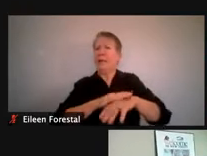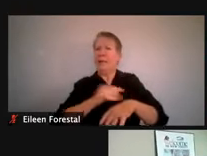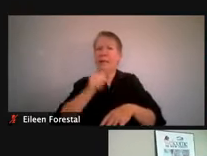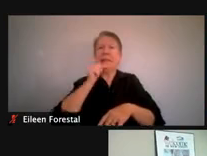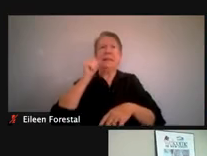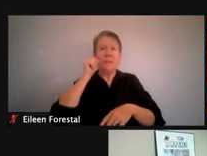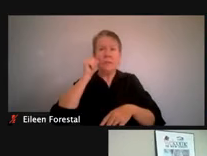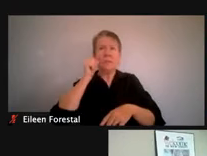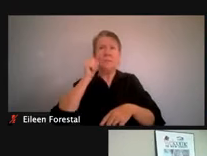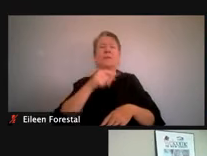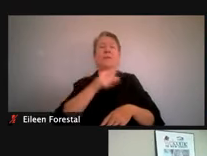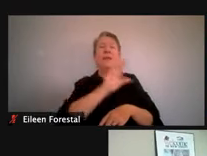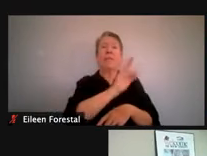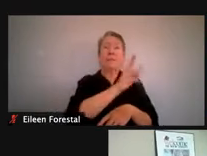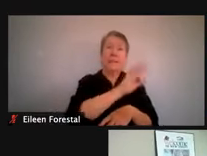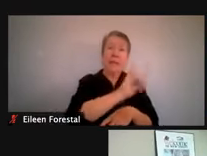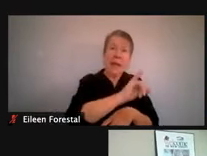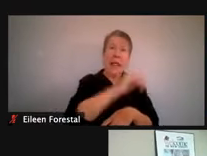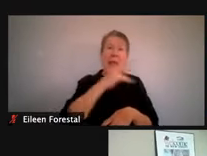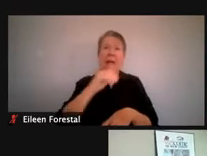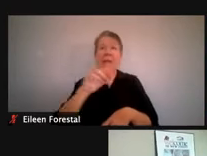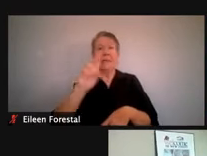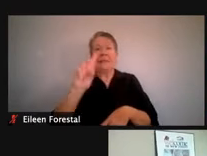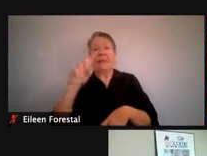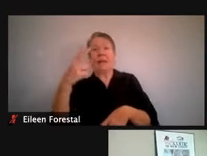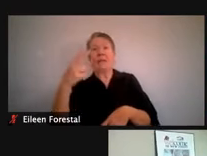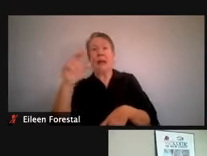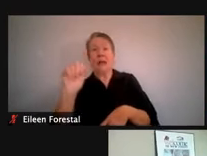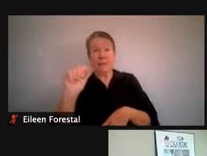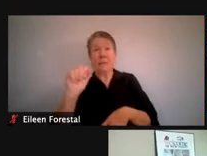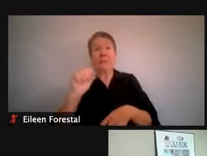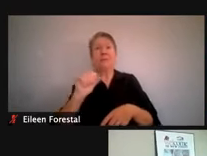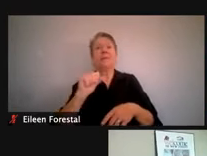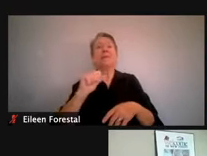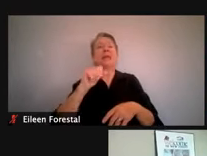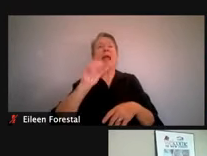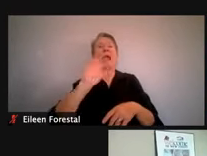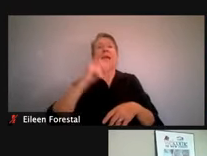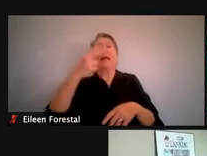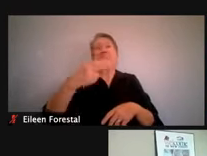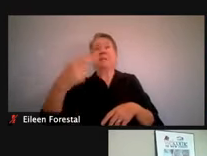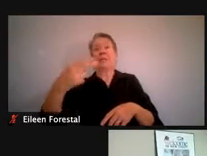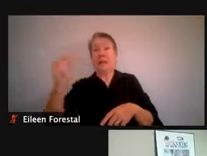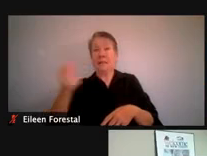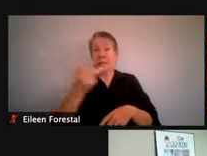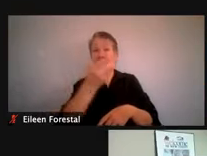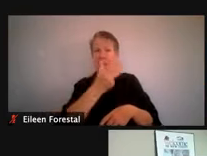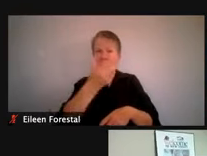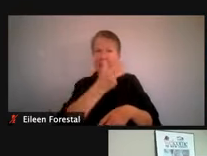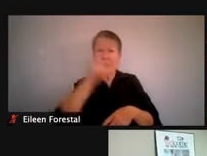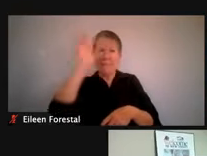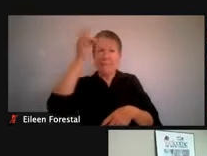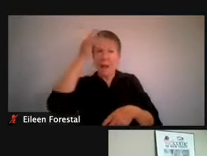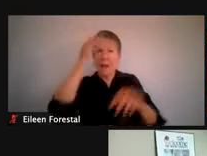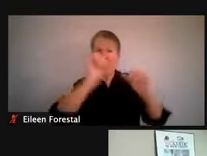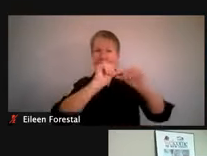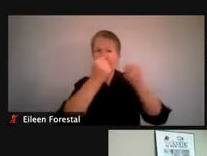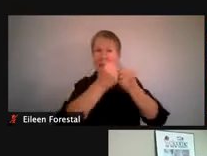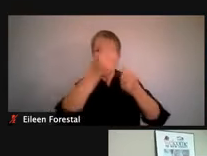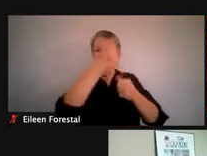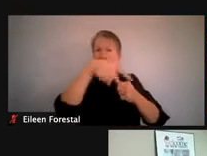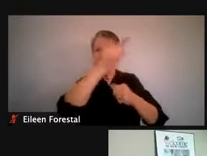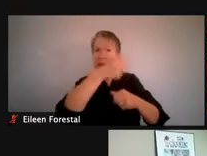federal DHS, along with the HHS, the Health and Human Services Department at the federal level. And that is essentially there is an